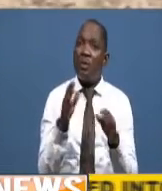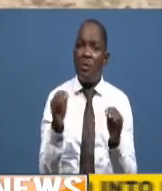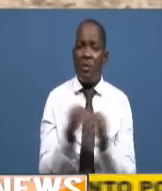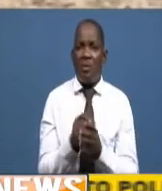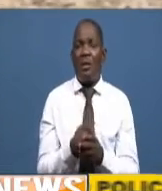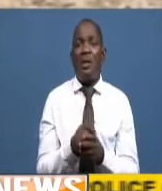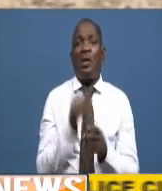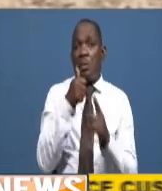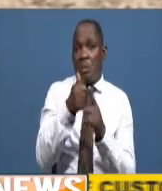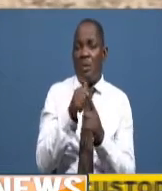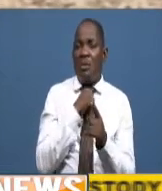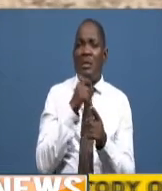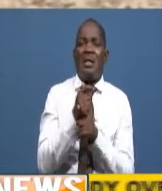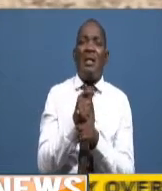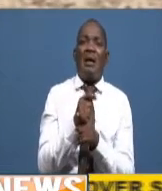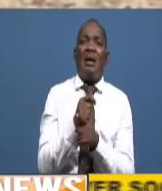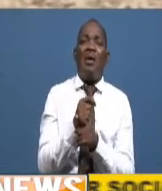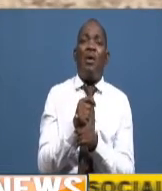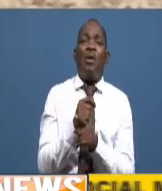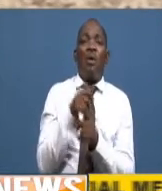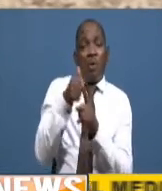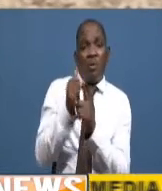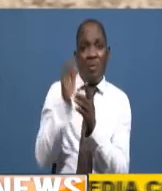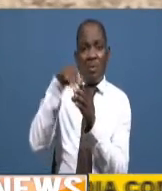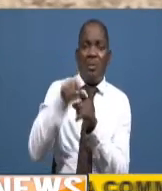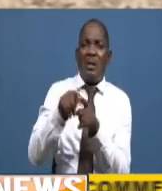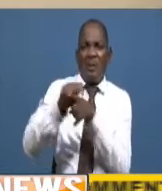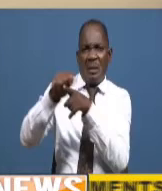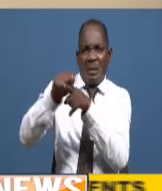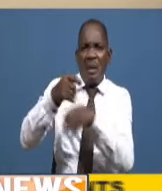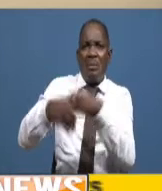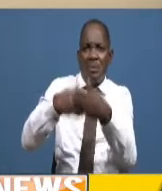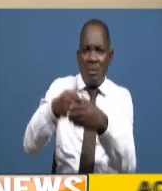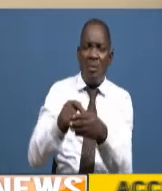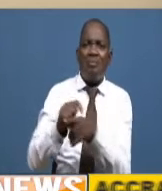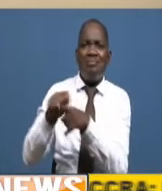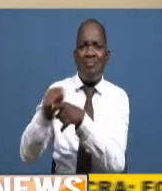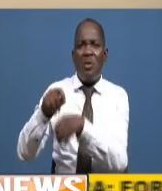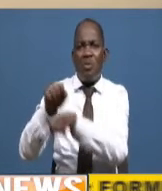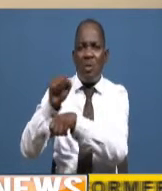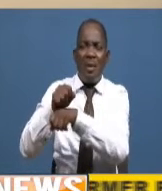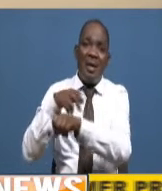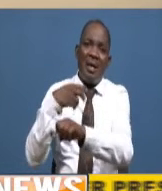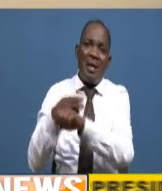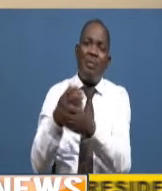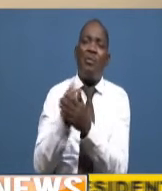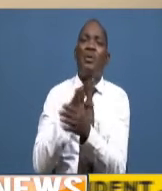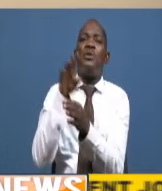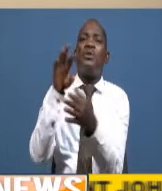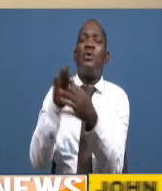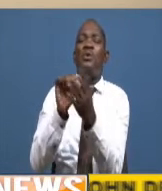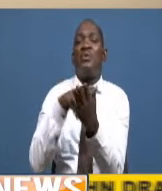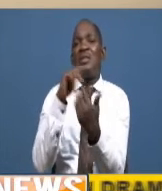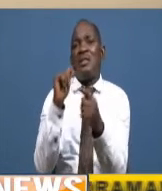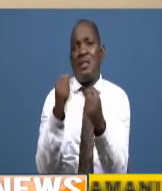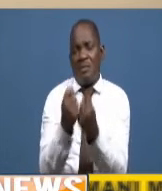wasn't automatic. I didn't just fit in automatically. I had to go through the process. I had to work hard to be able to get to where